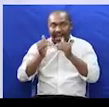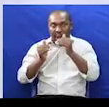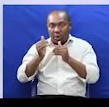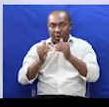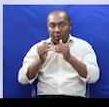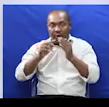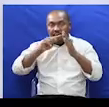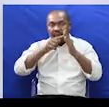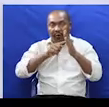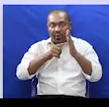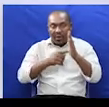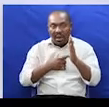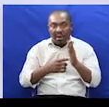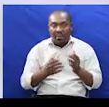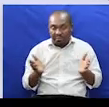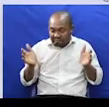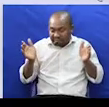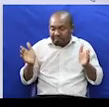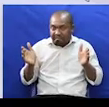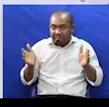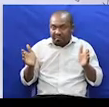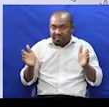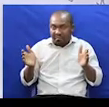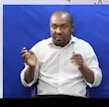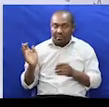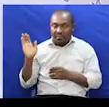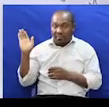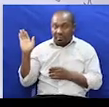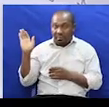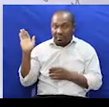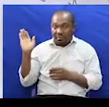Molar ratio formula.